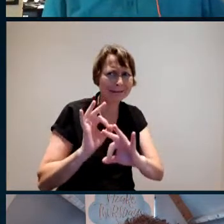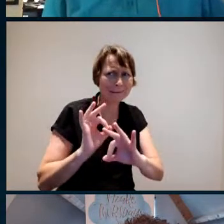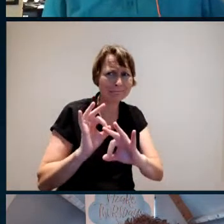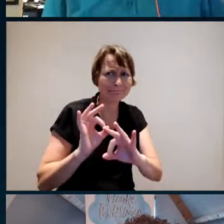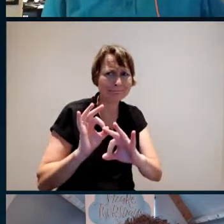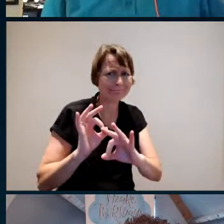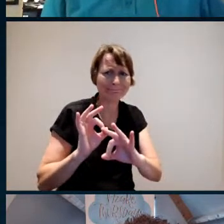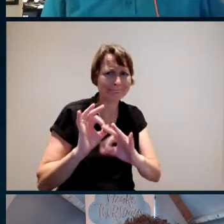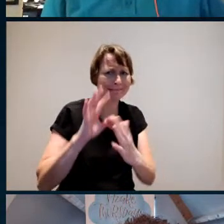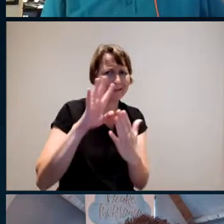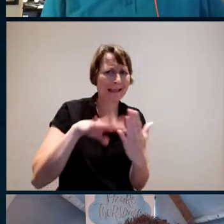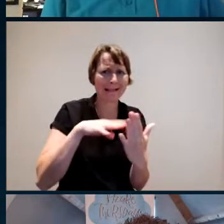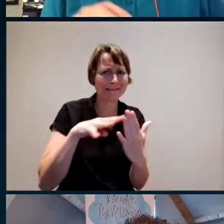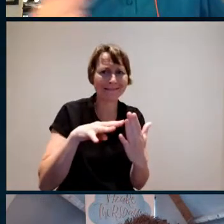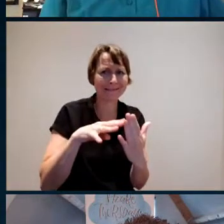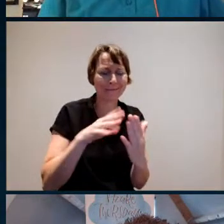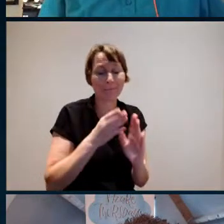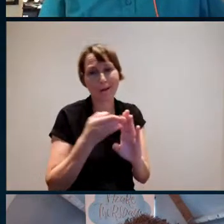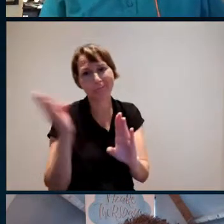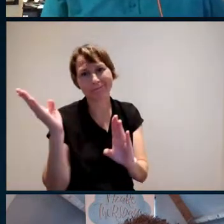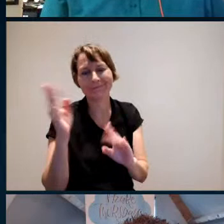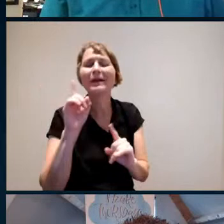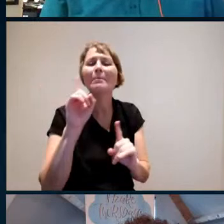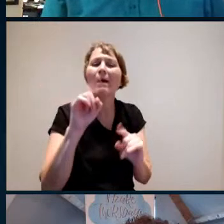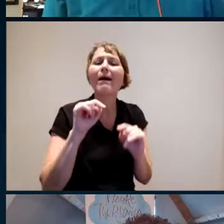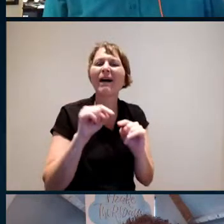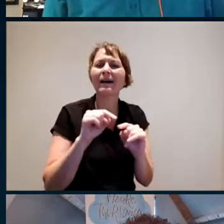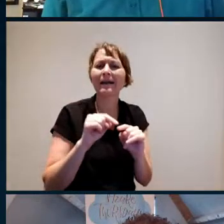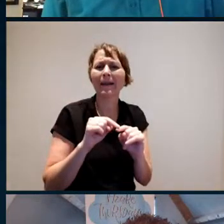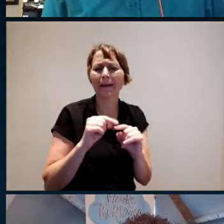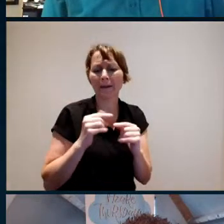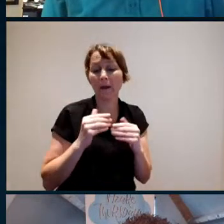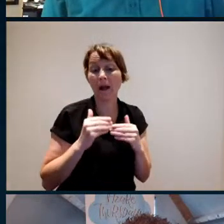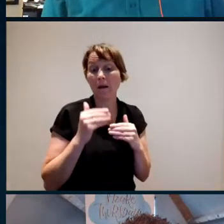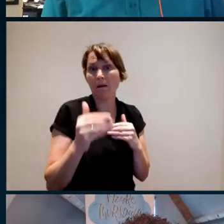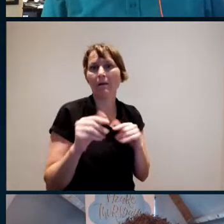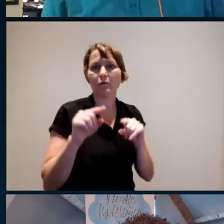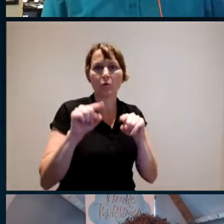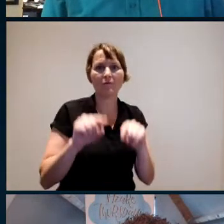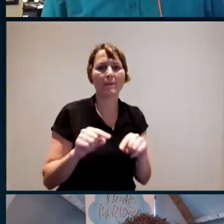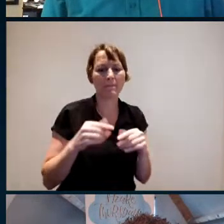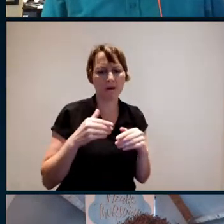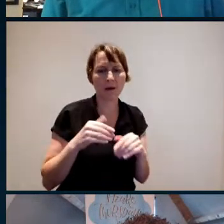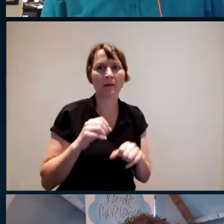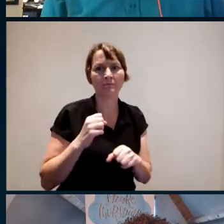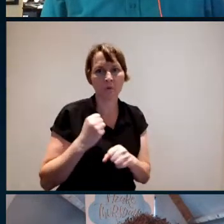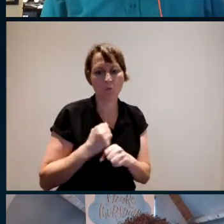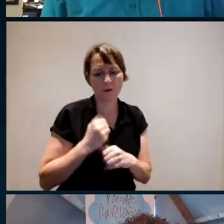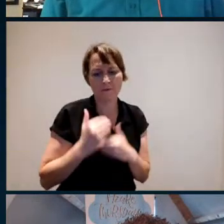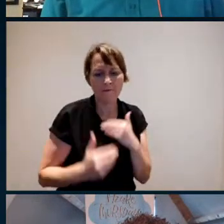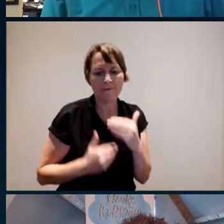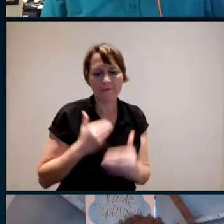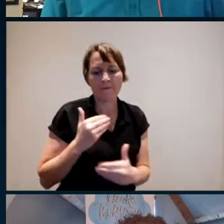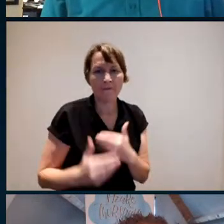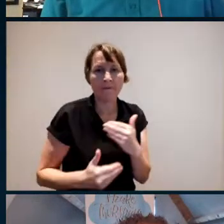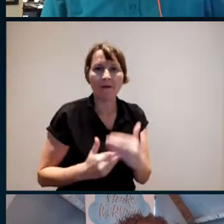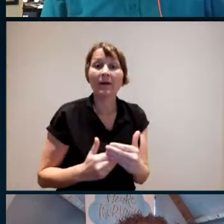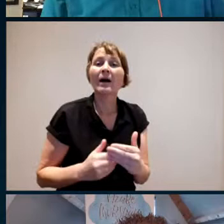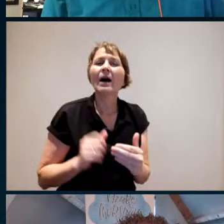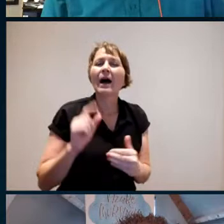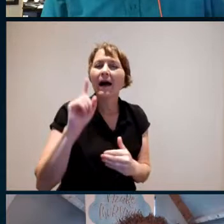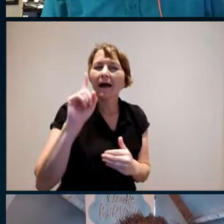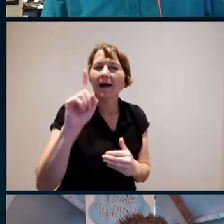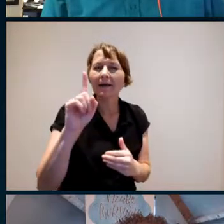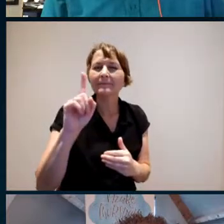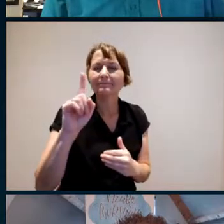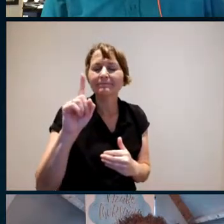is working towards the November kind of release. Yeah. One other thing I really want to kind of point people